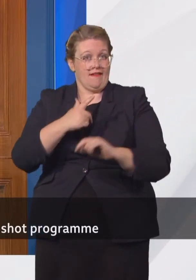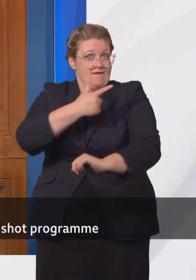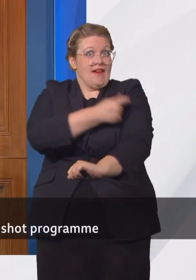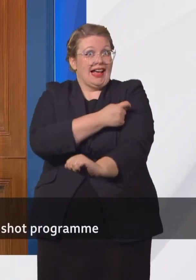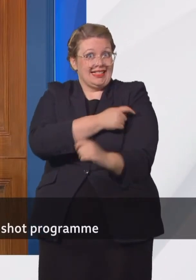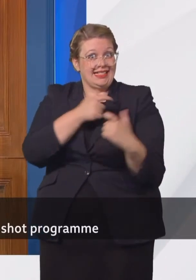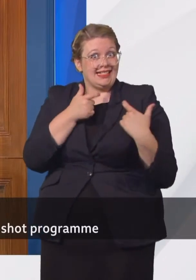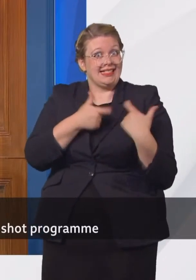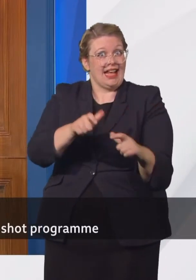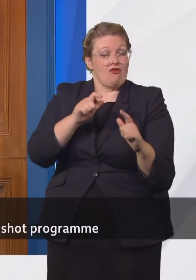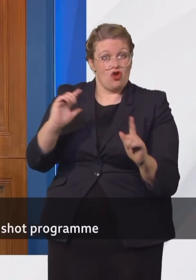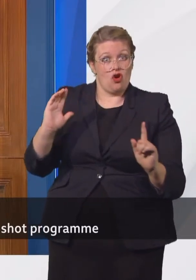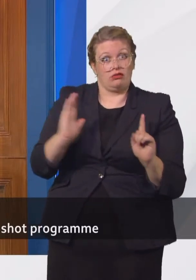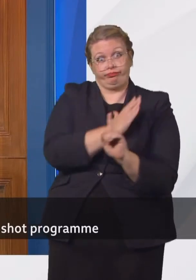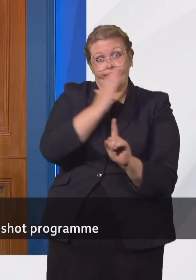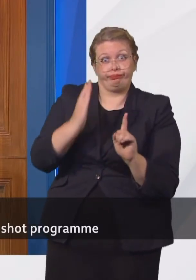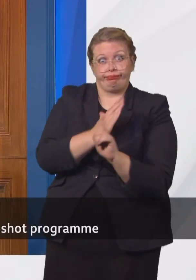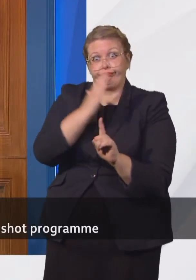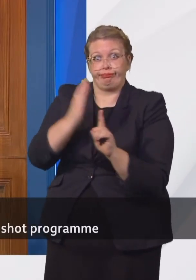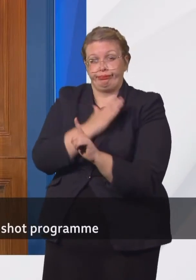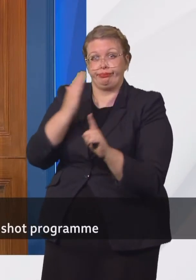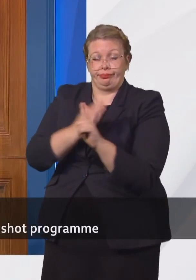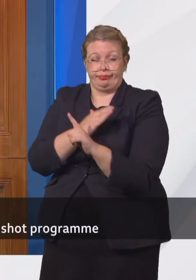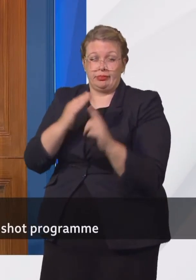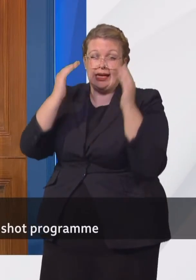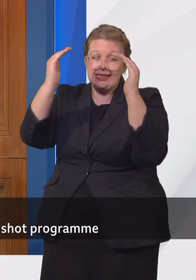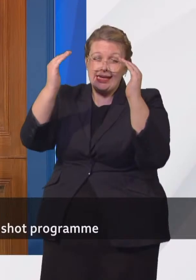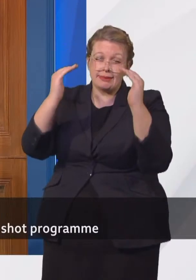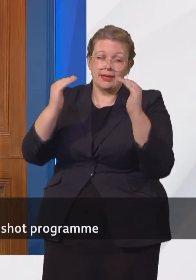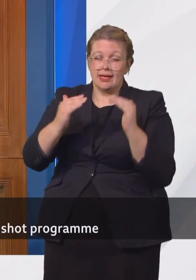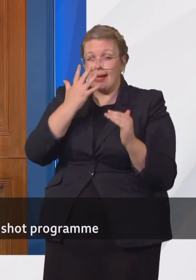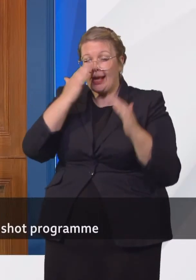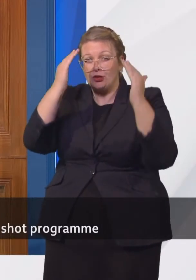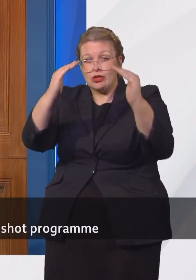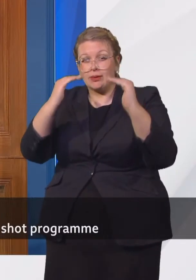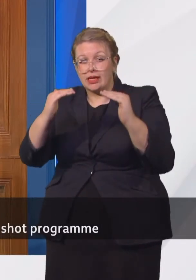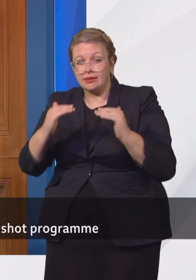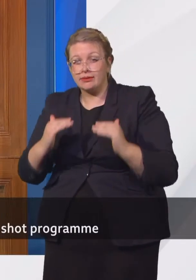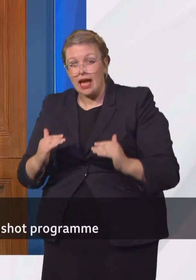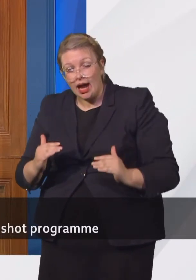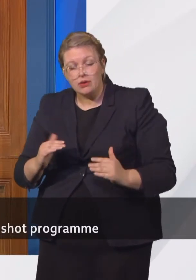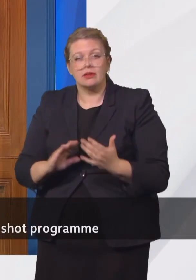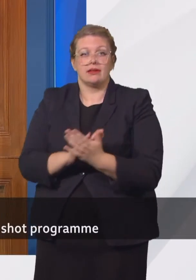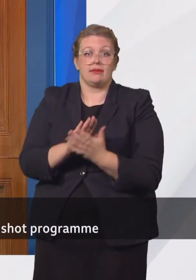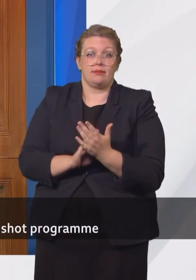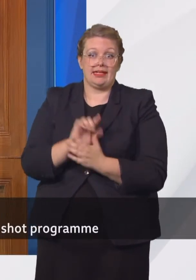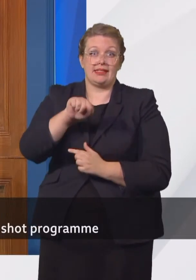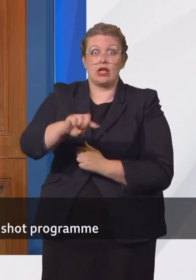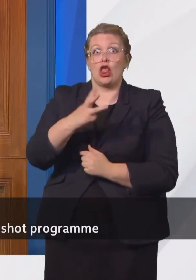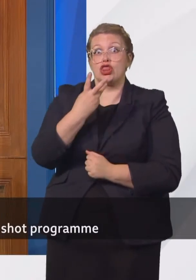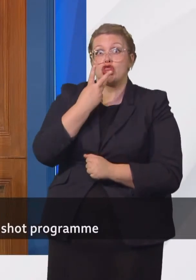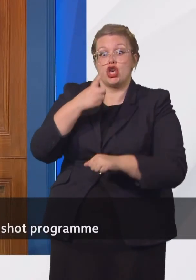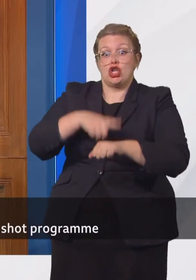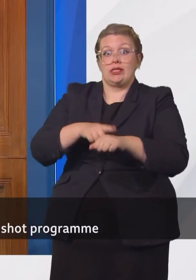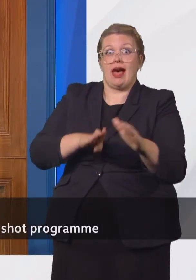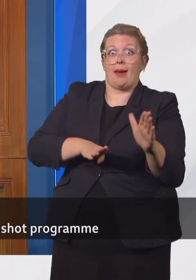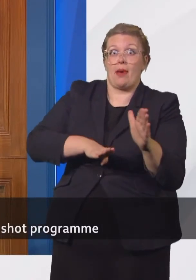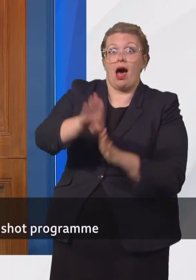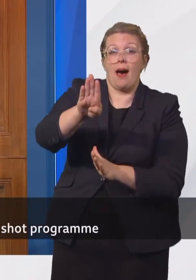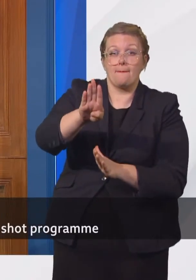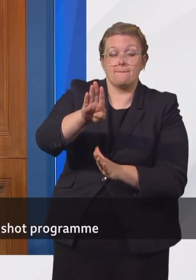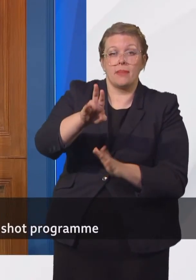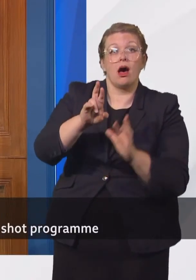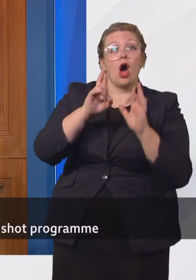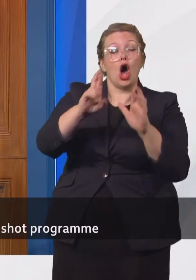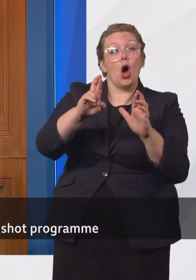pace and continues to be as successful as it's been, the third wave, so to speak, might just be